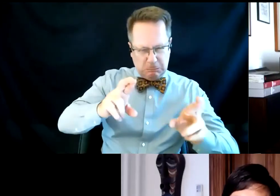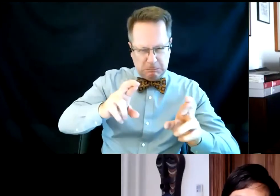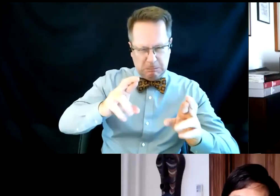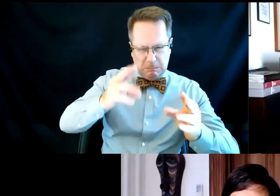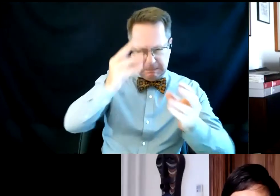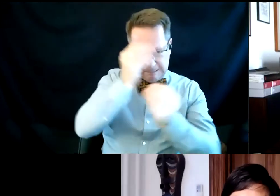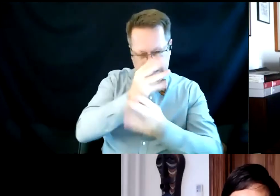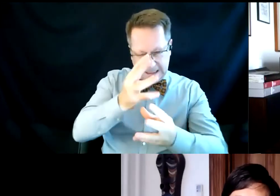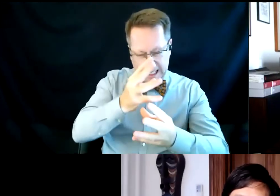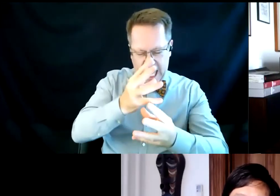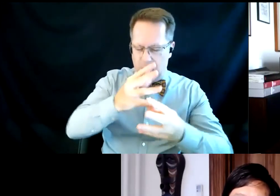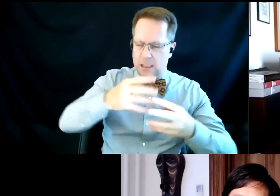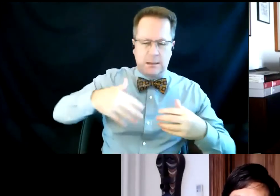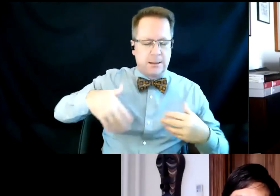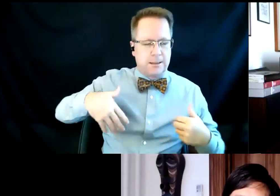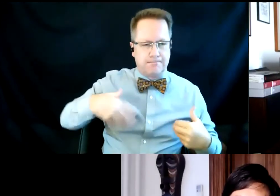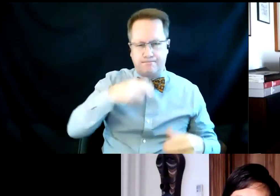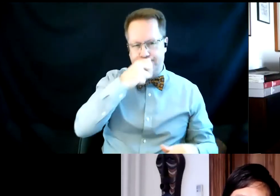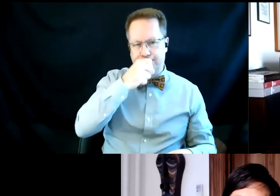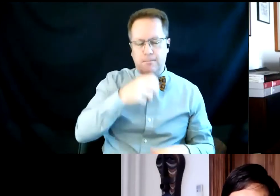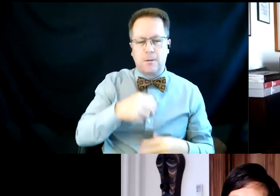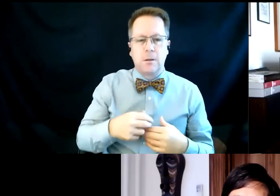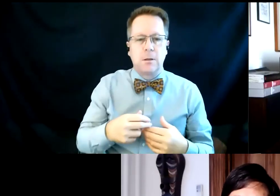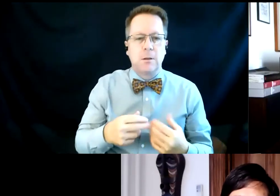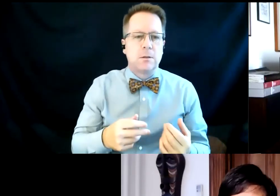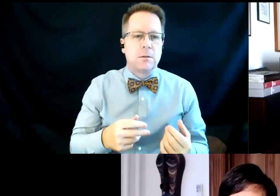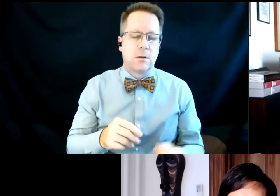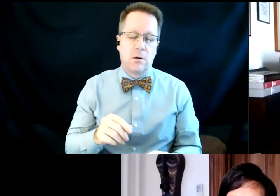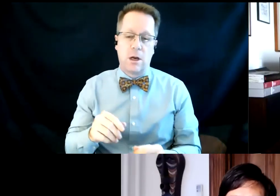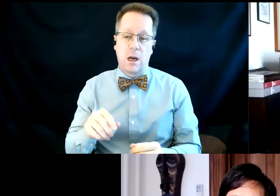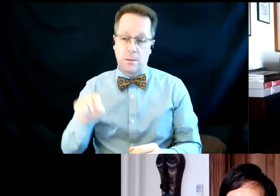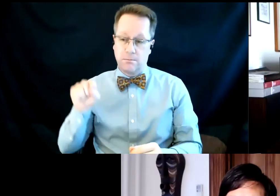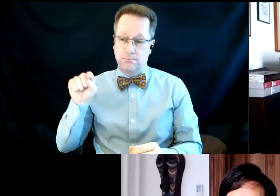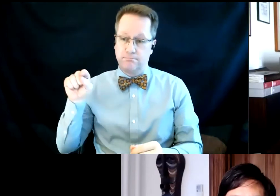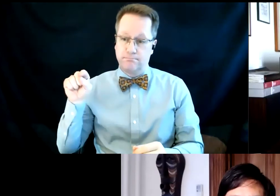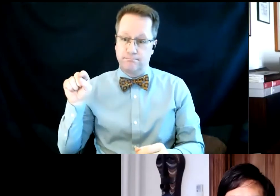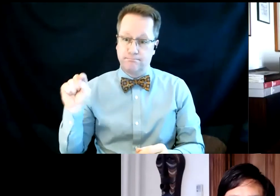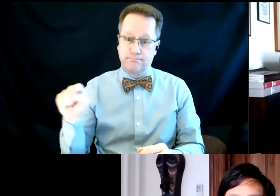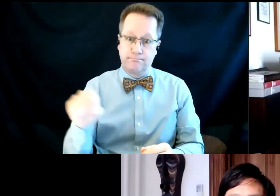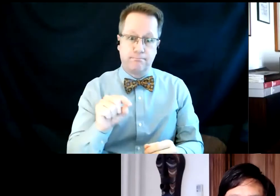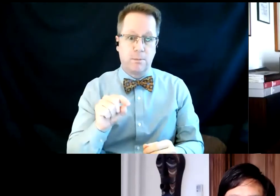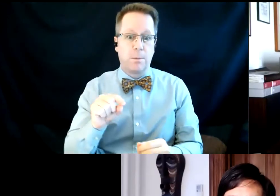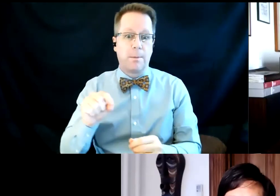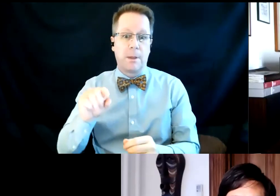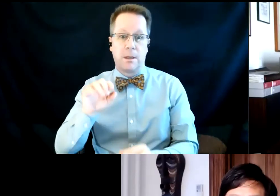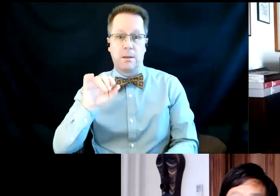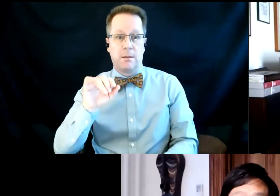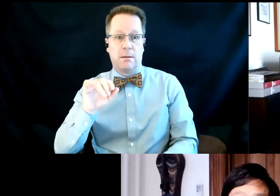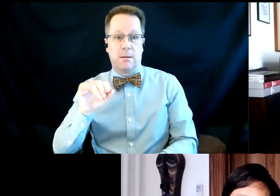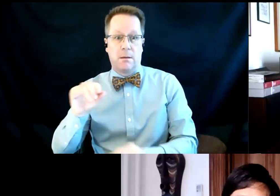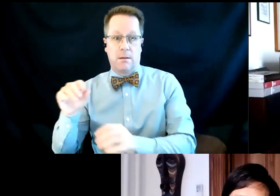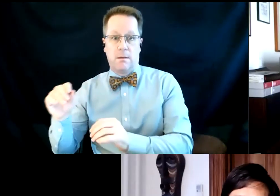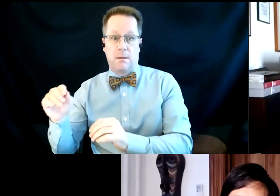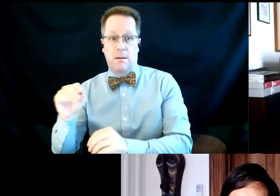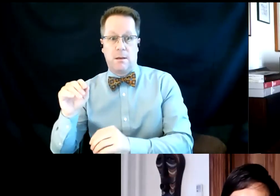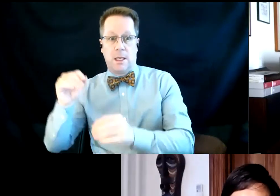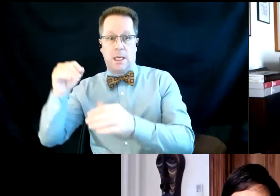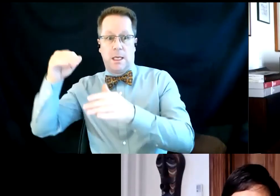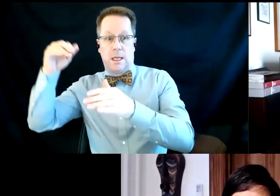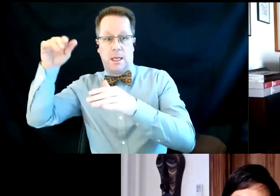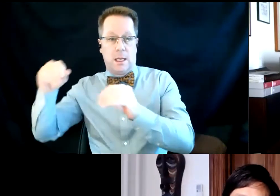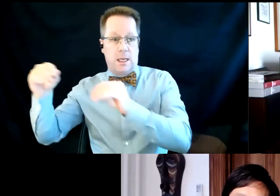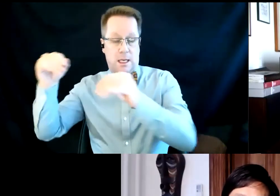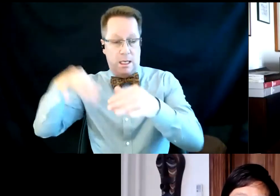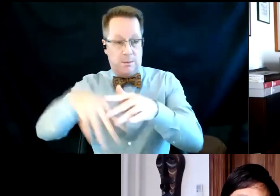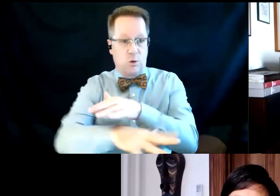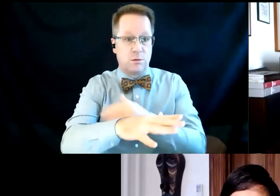excluding undocumented immigrants from the census count used to divvy up representation in the House. Altogether, 12 million people who live